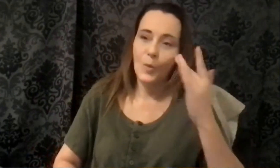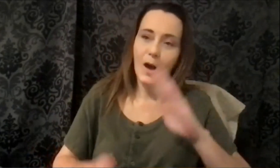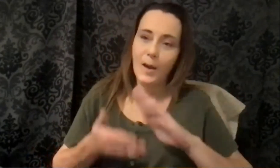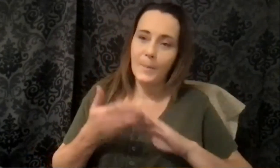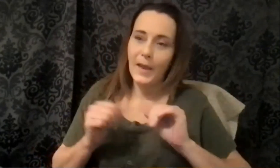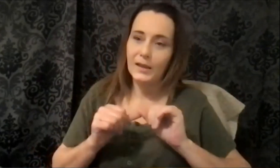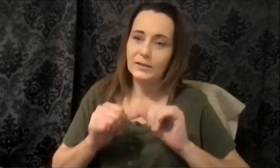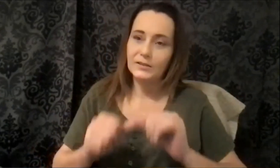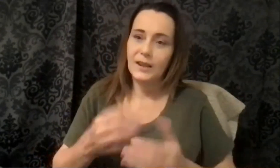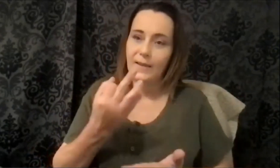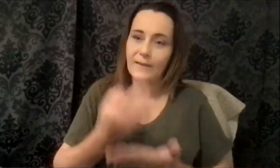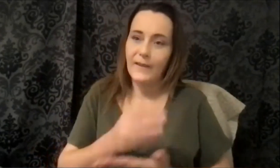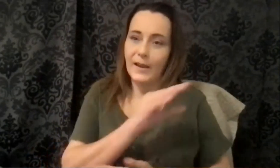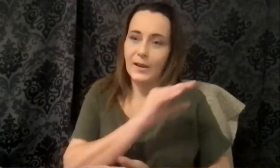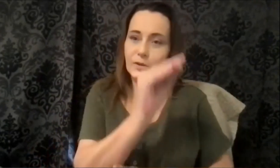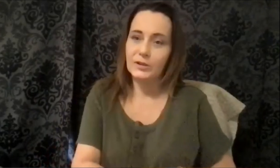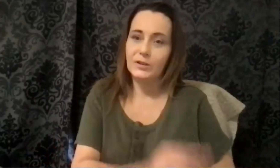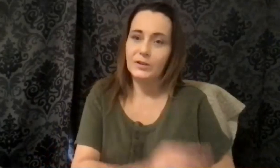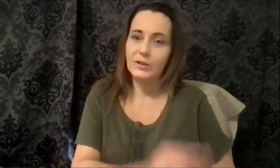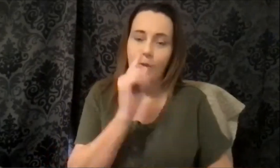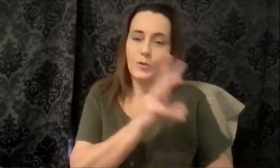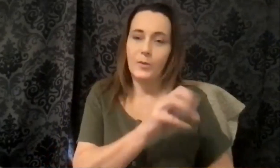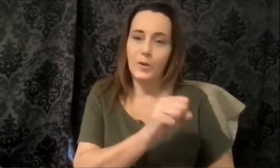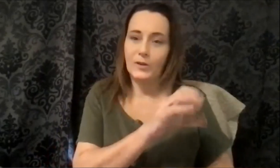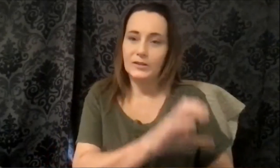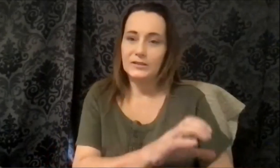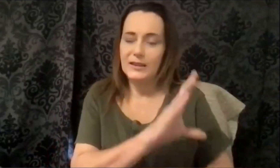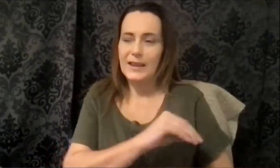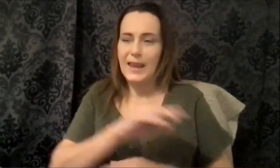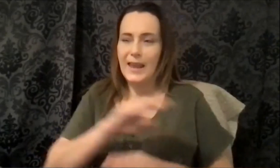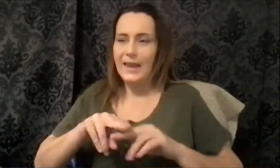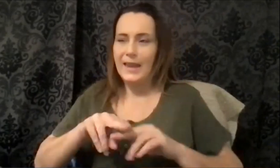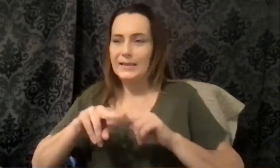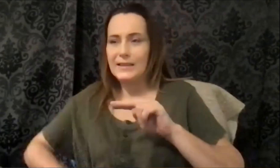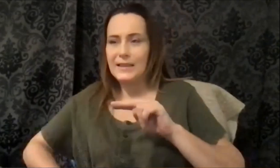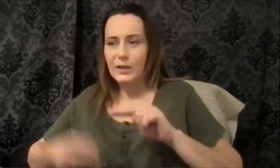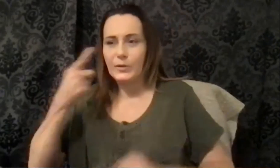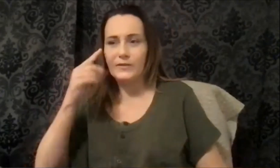financial percentage for the WSC and decrease it for fellowship development?